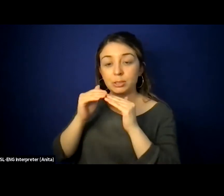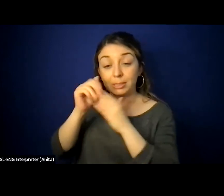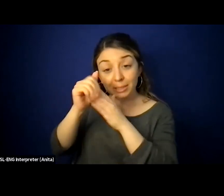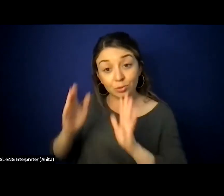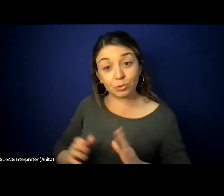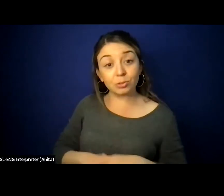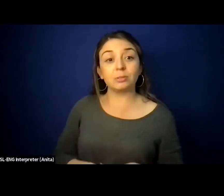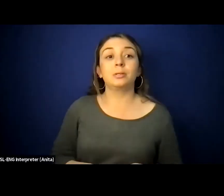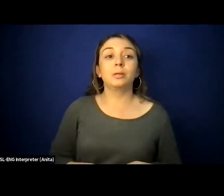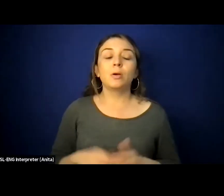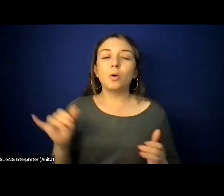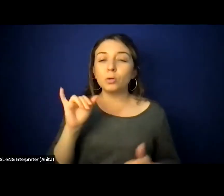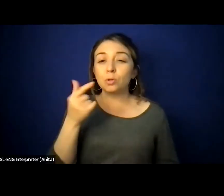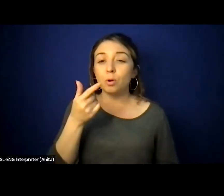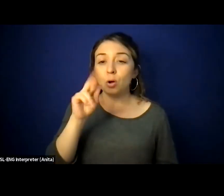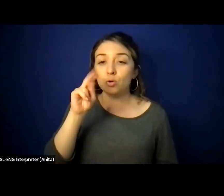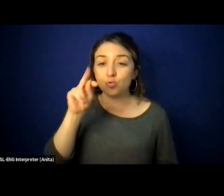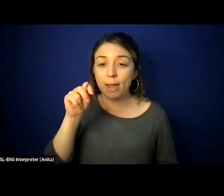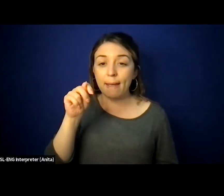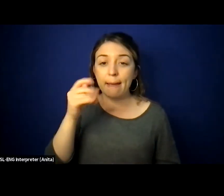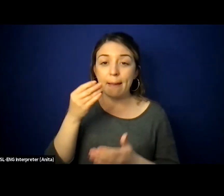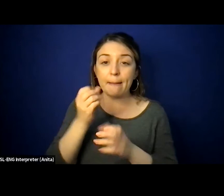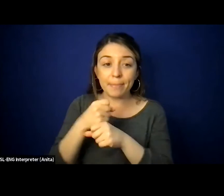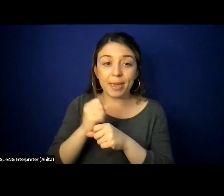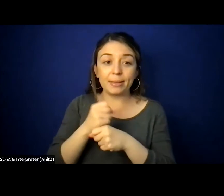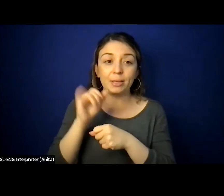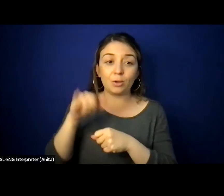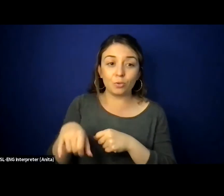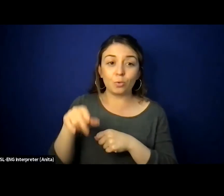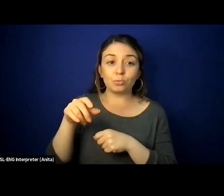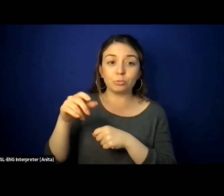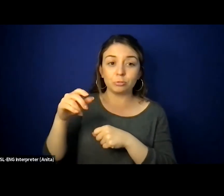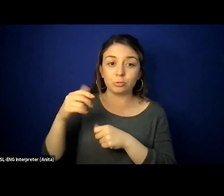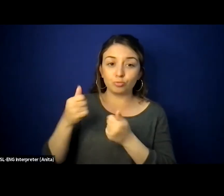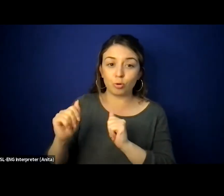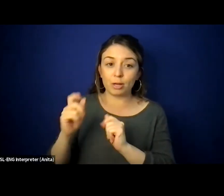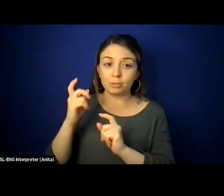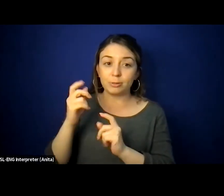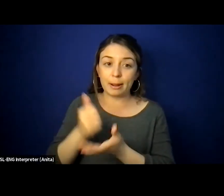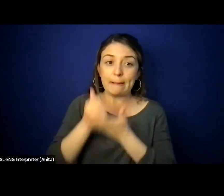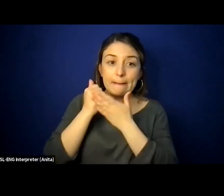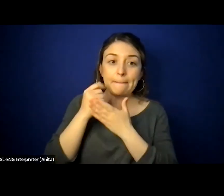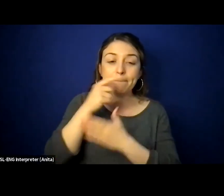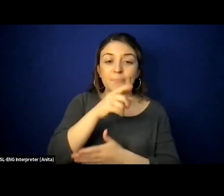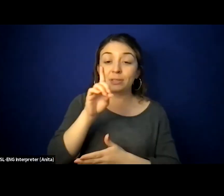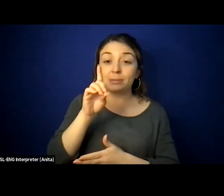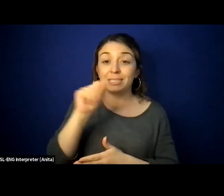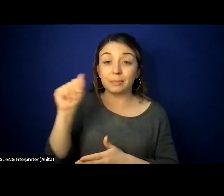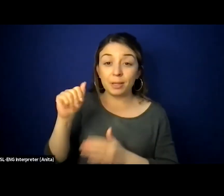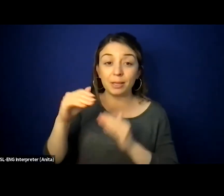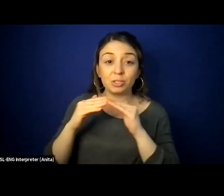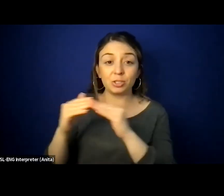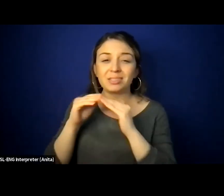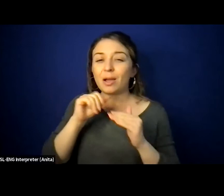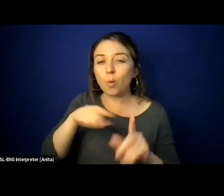Grant making towards and for unrestricted joy and disability justice means that we go finally beyond just